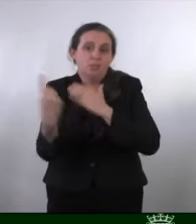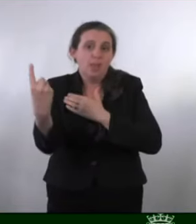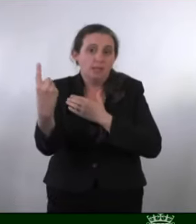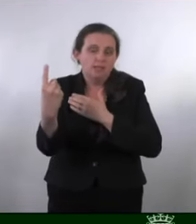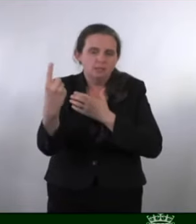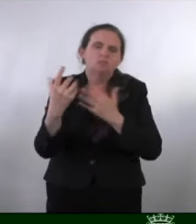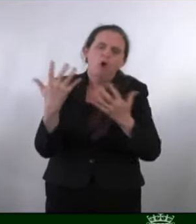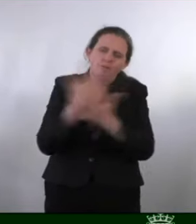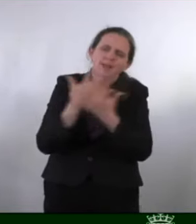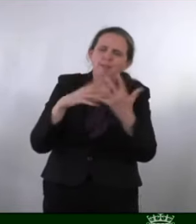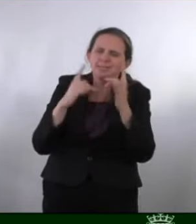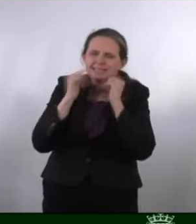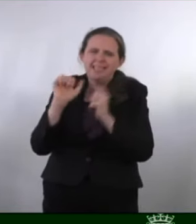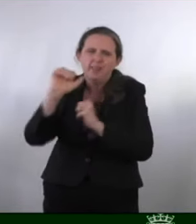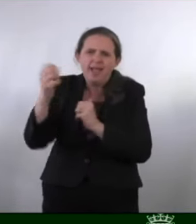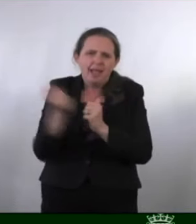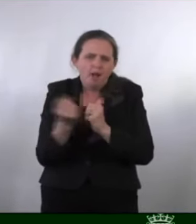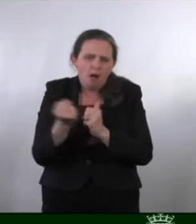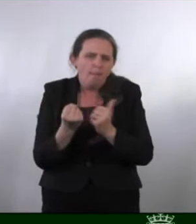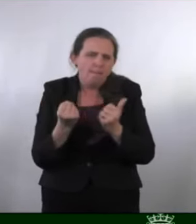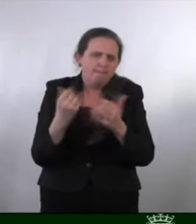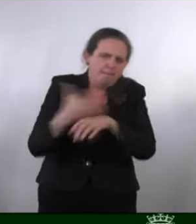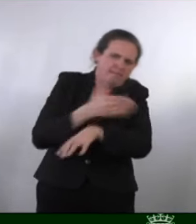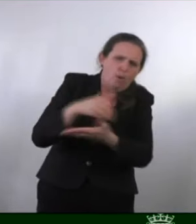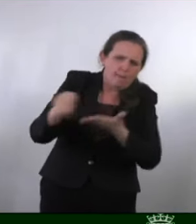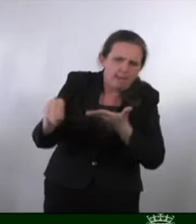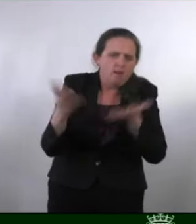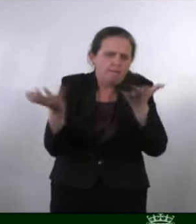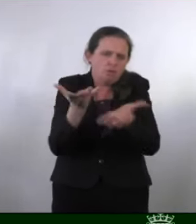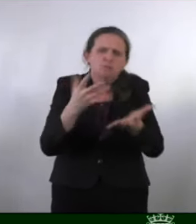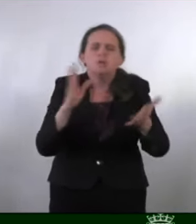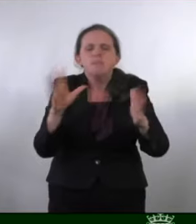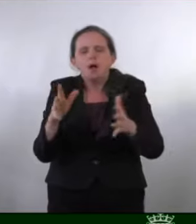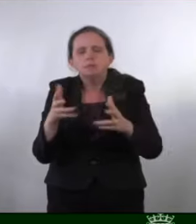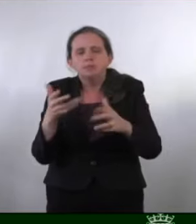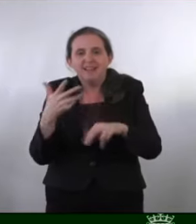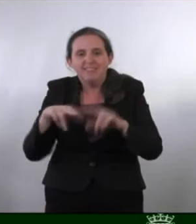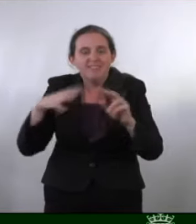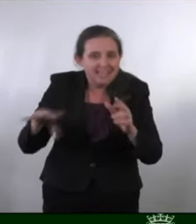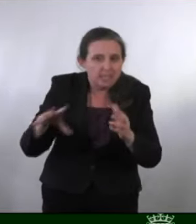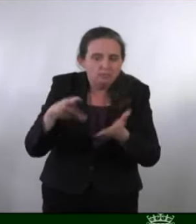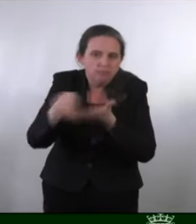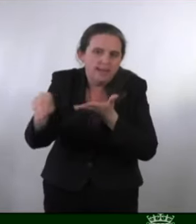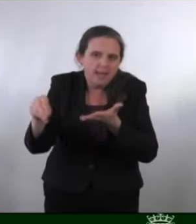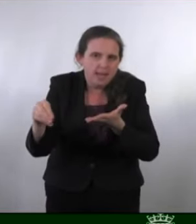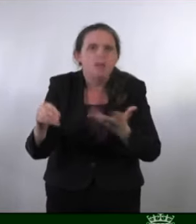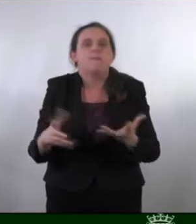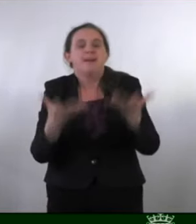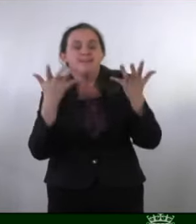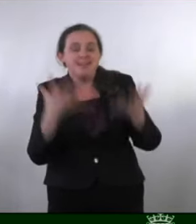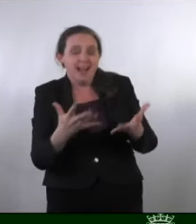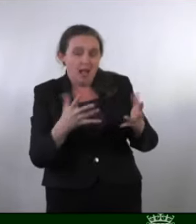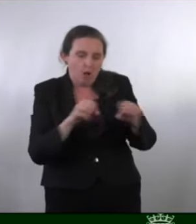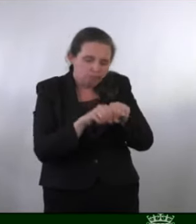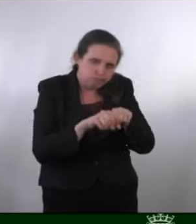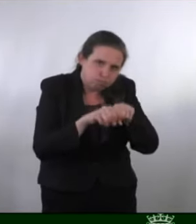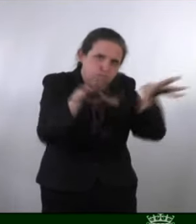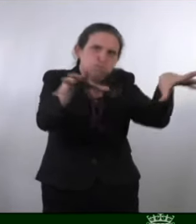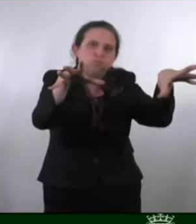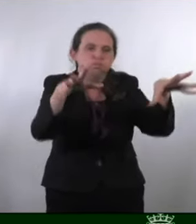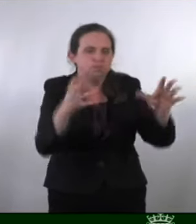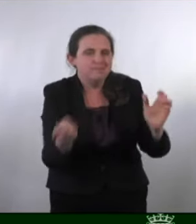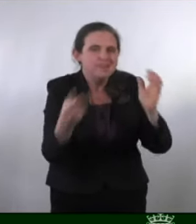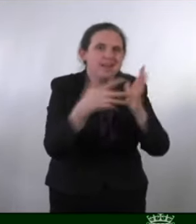means-tested payments. But I think that what will really change it now is the lateral flow tests, which will, we